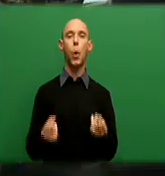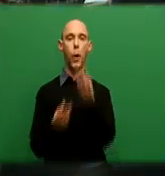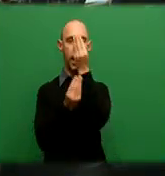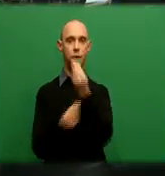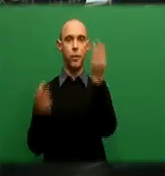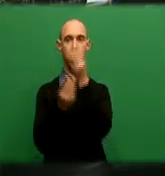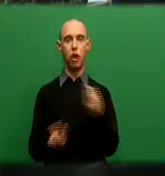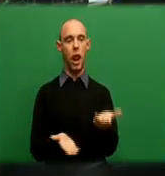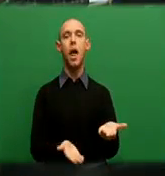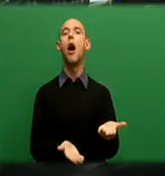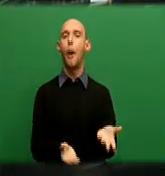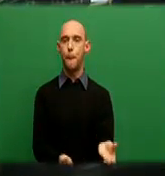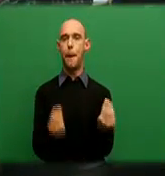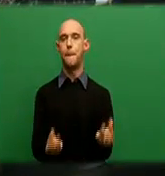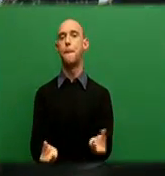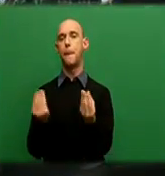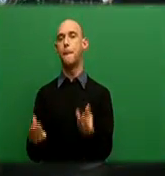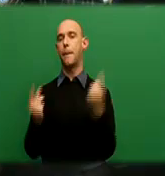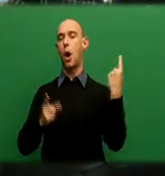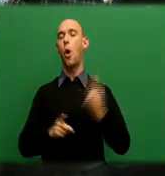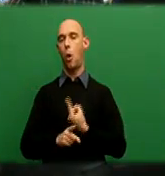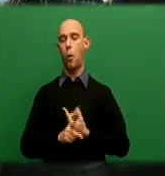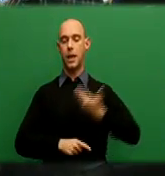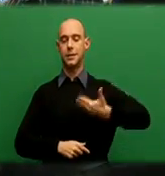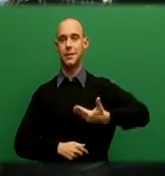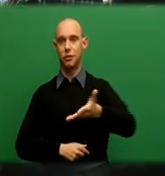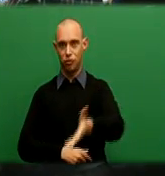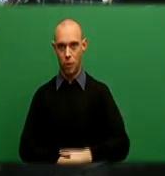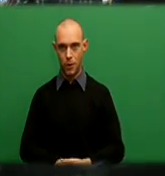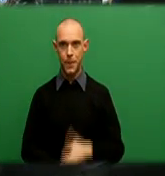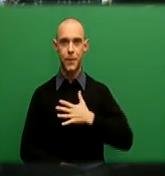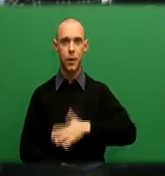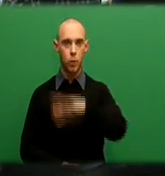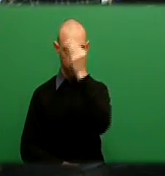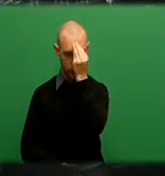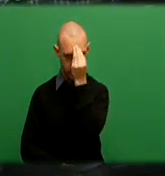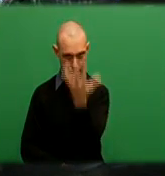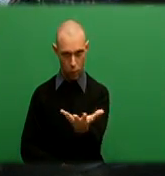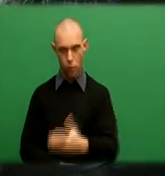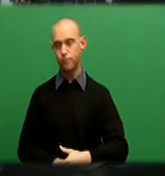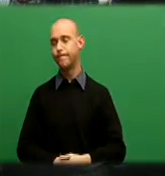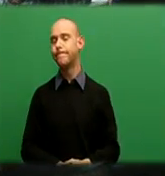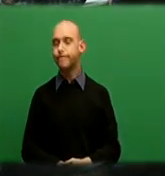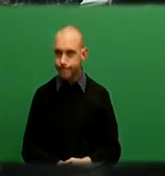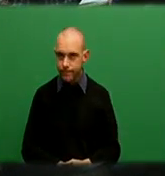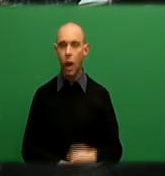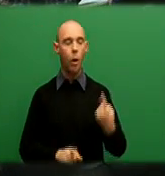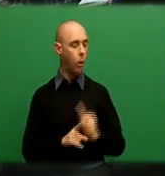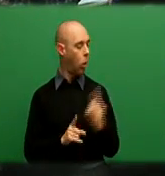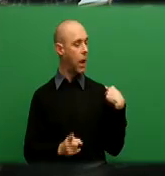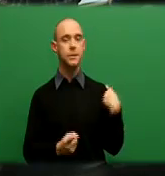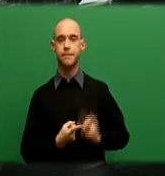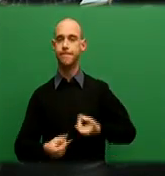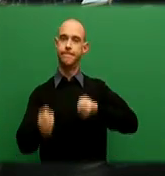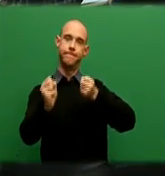Let me just add and say that, as we had stated before, that even if we are on a tightening cycle, you will not see